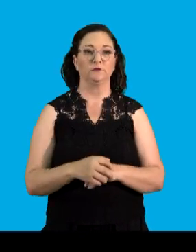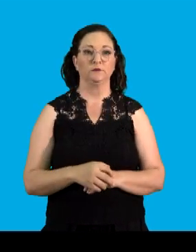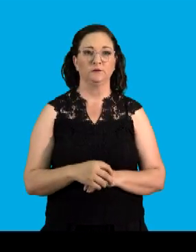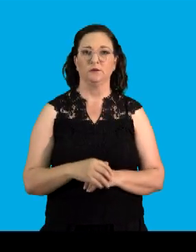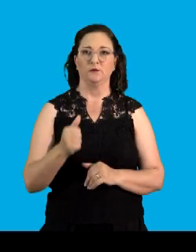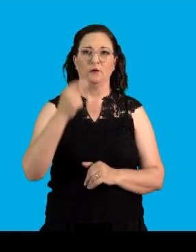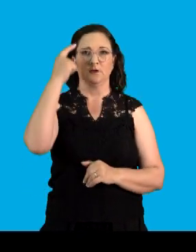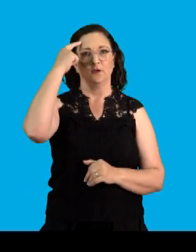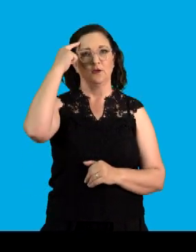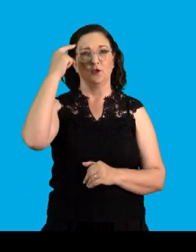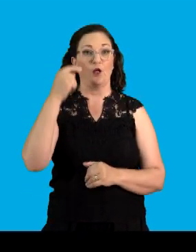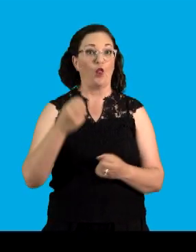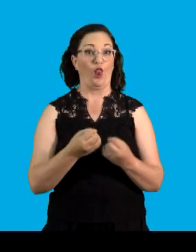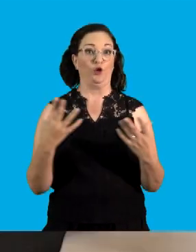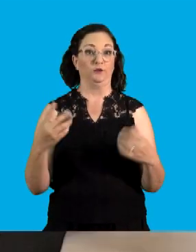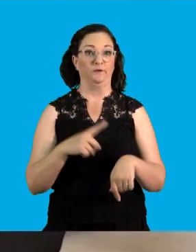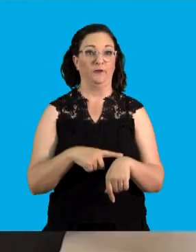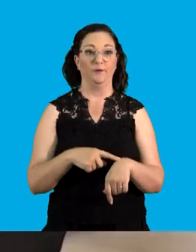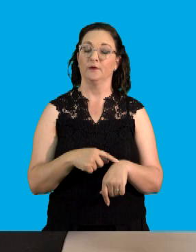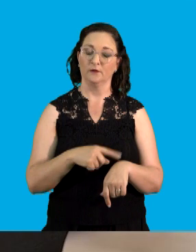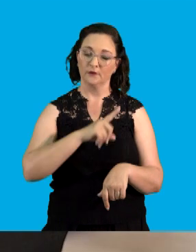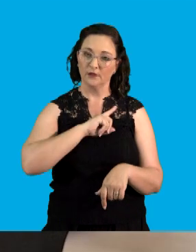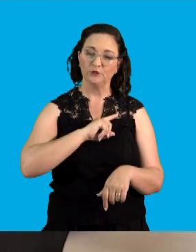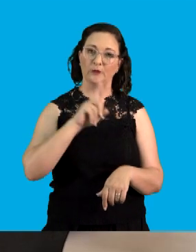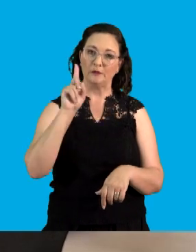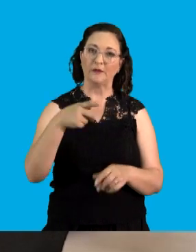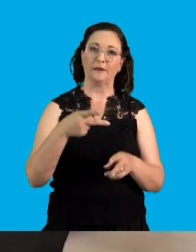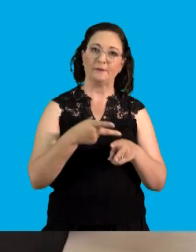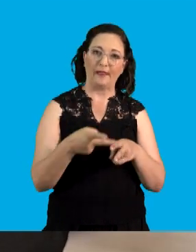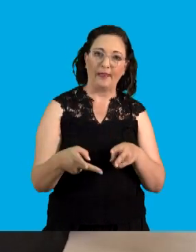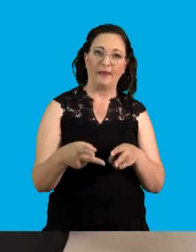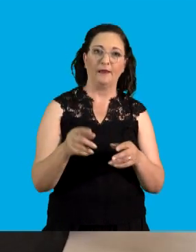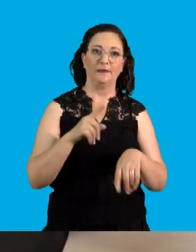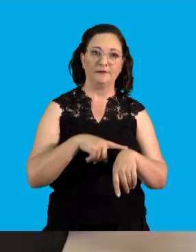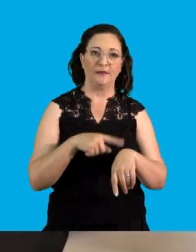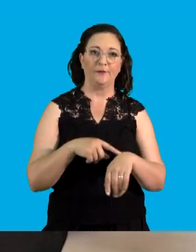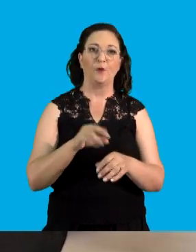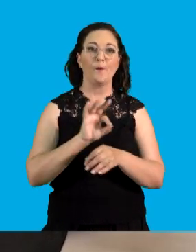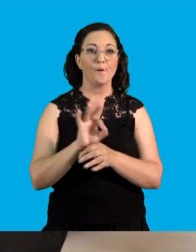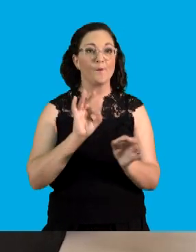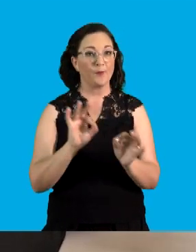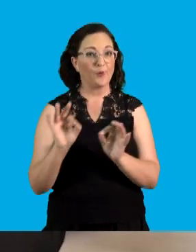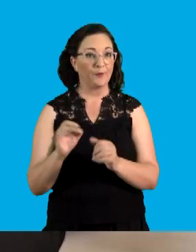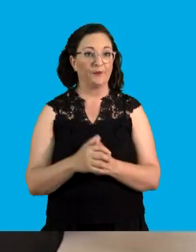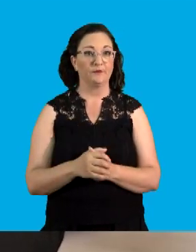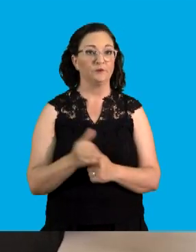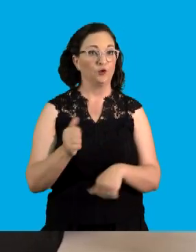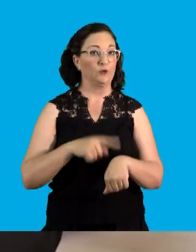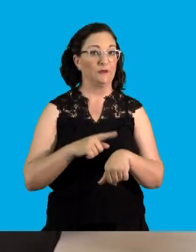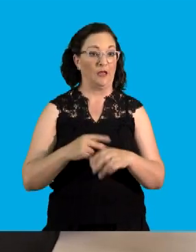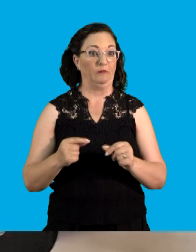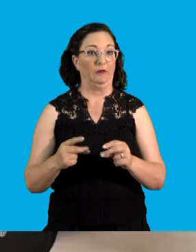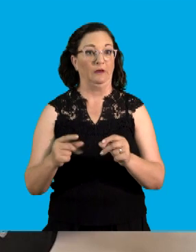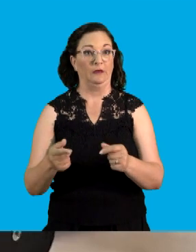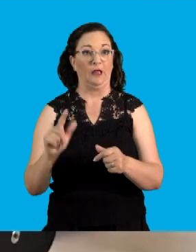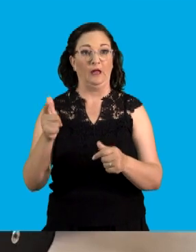don't think that 2 hours is a lot. So you need to plan your time carefully or plan it properly so that you don't run out of time and